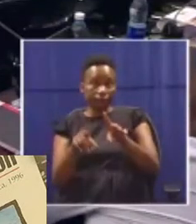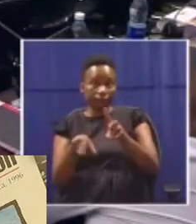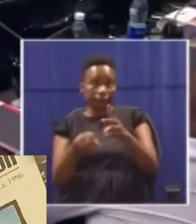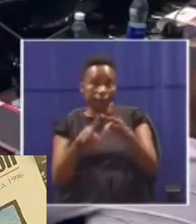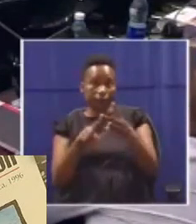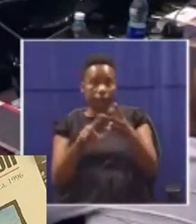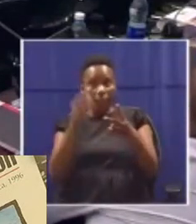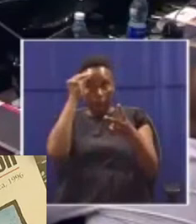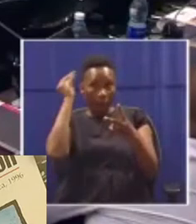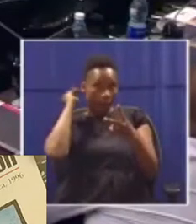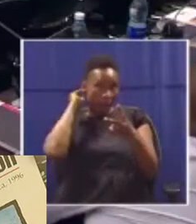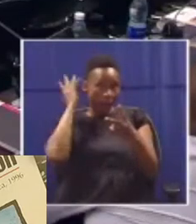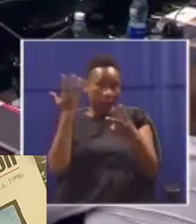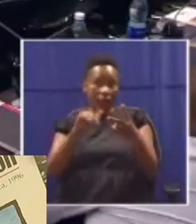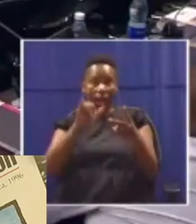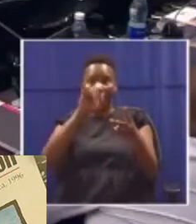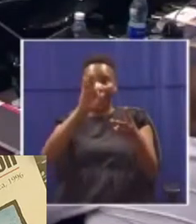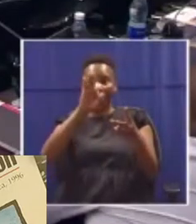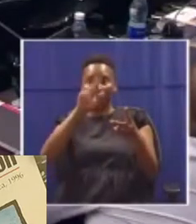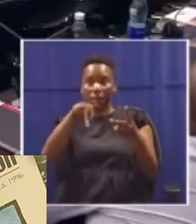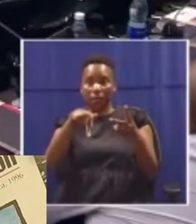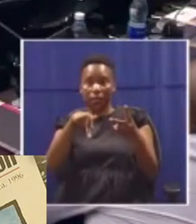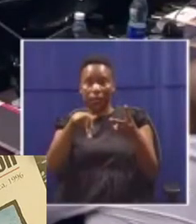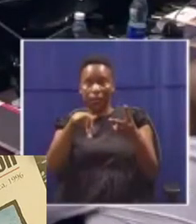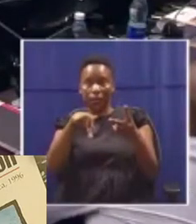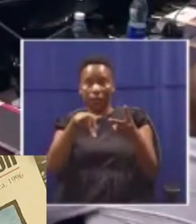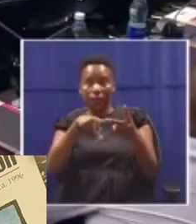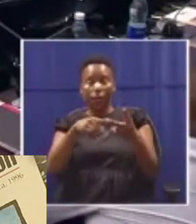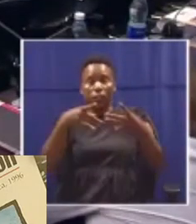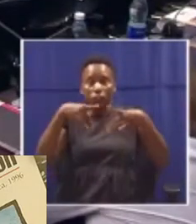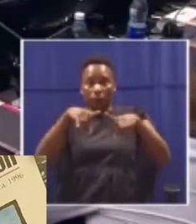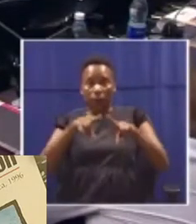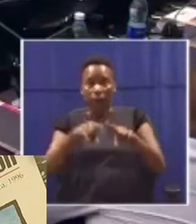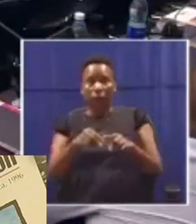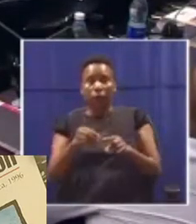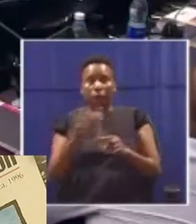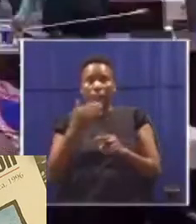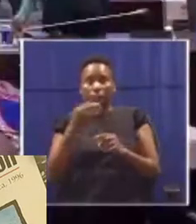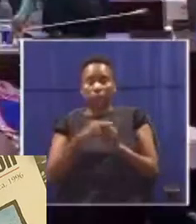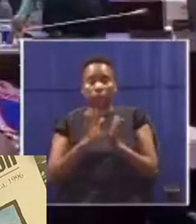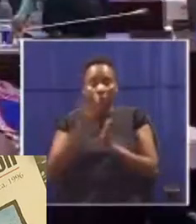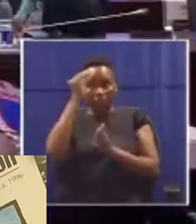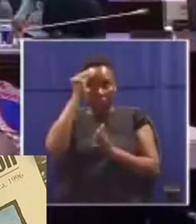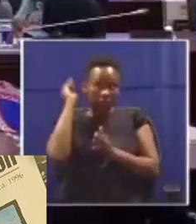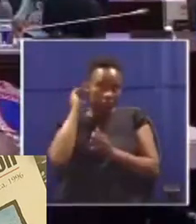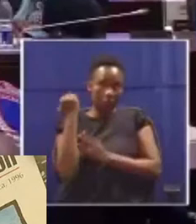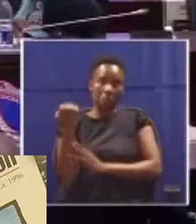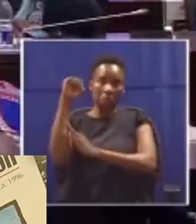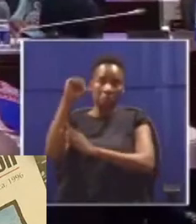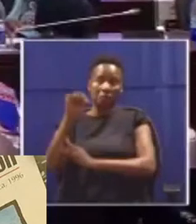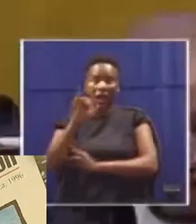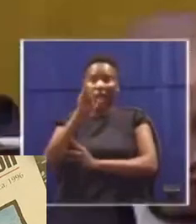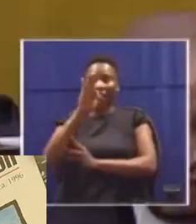It's noted, the IFP. Chairperson, please note the position of the IFP. Noted.